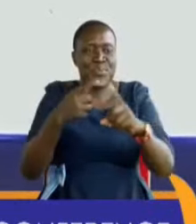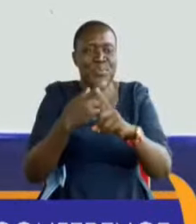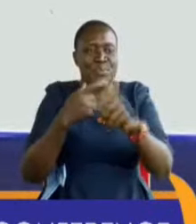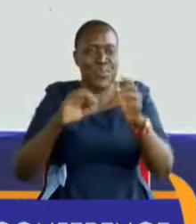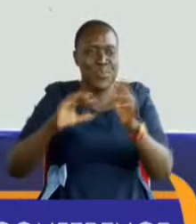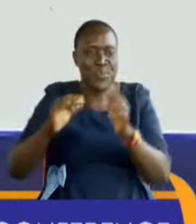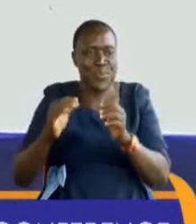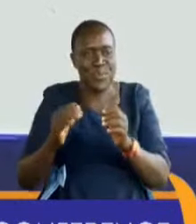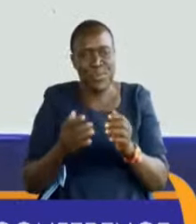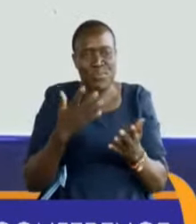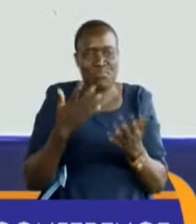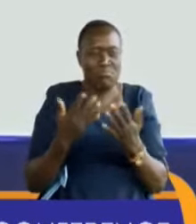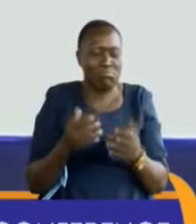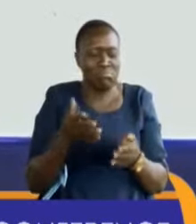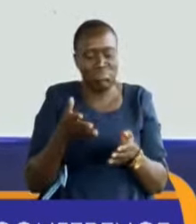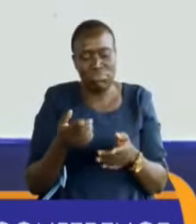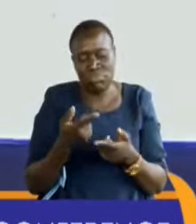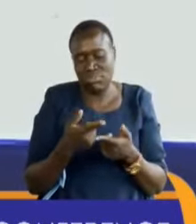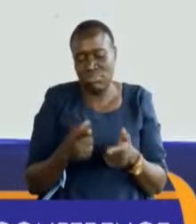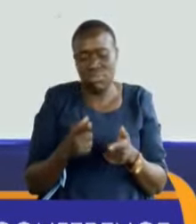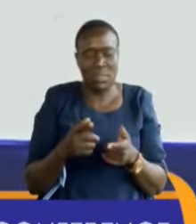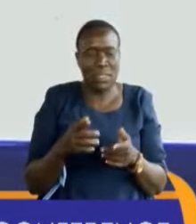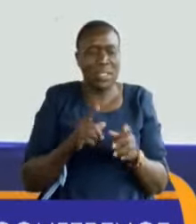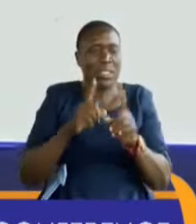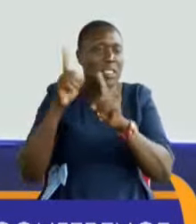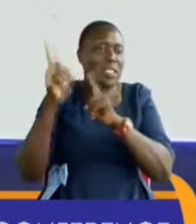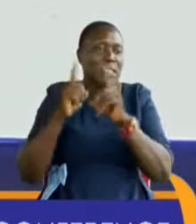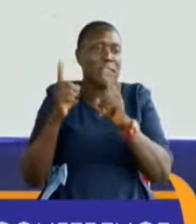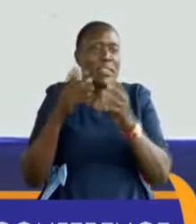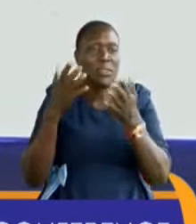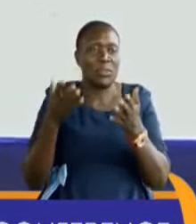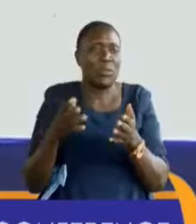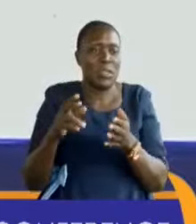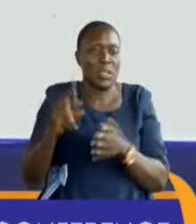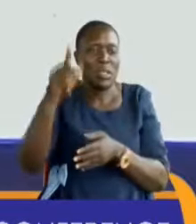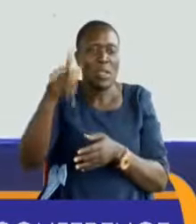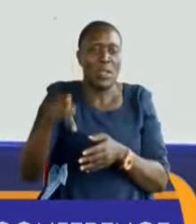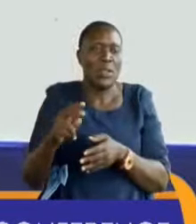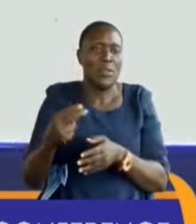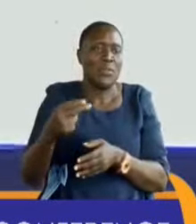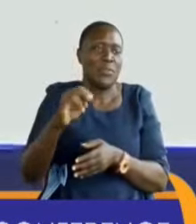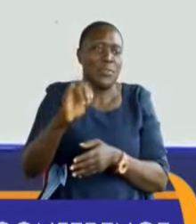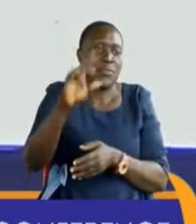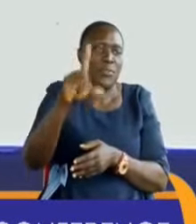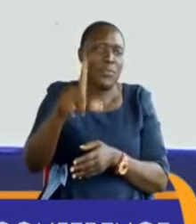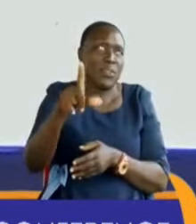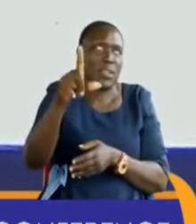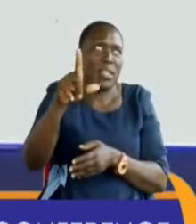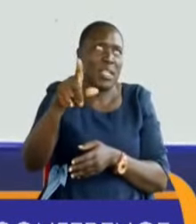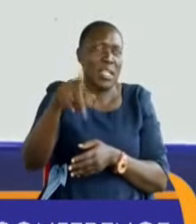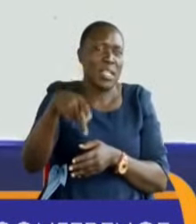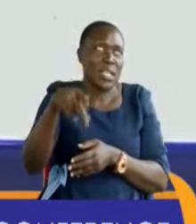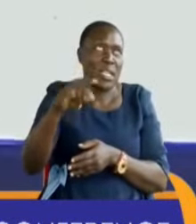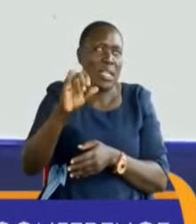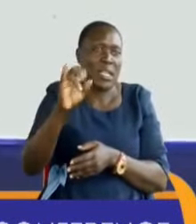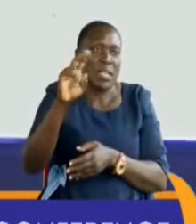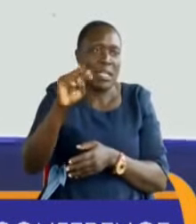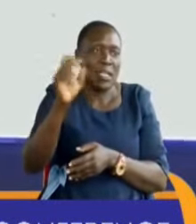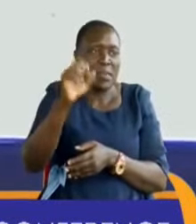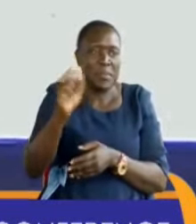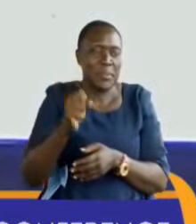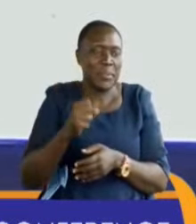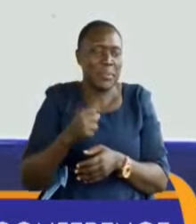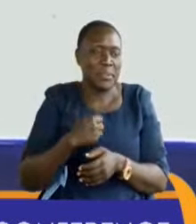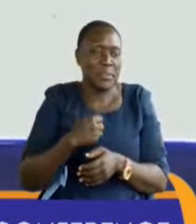to have been here, but she's traveled to Philippines. I think she's traveling to Philippines today. So she requested we excuse